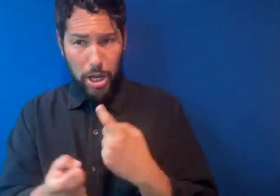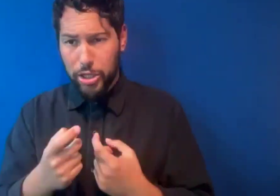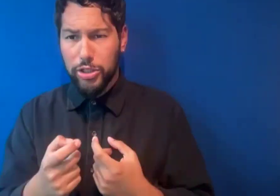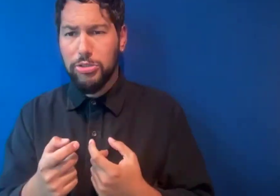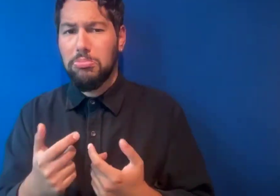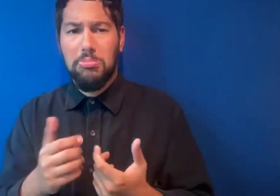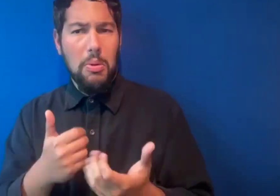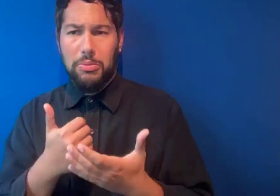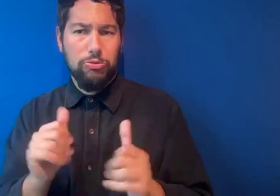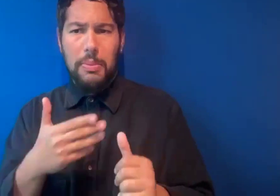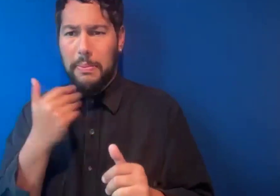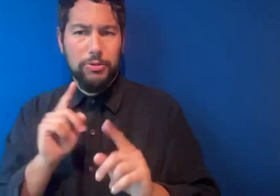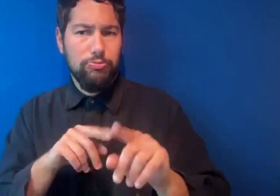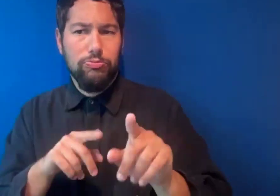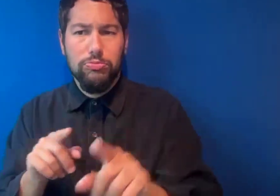can take them.